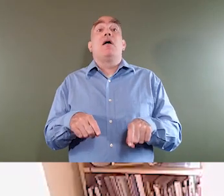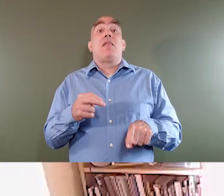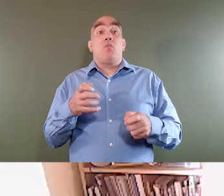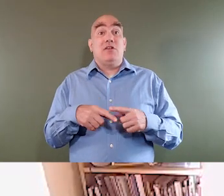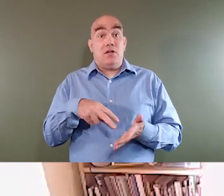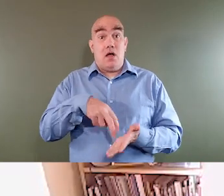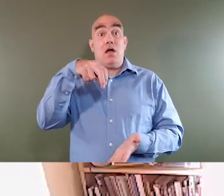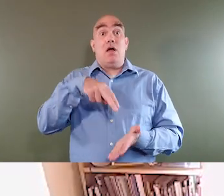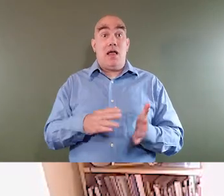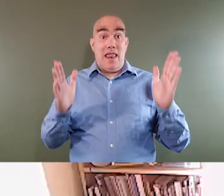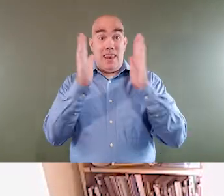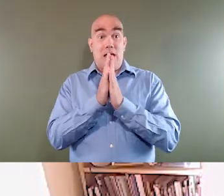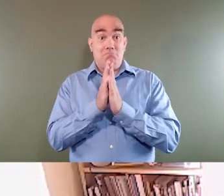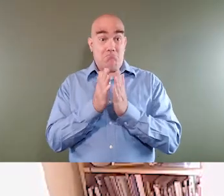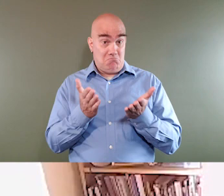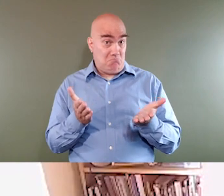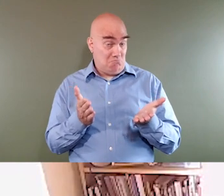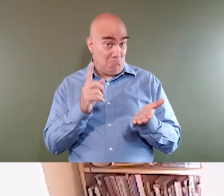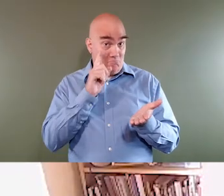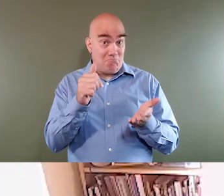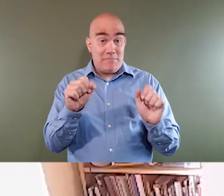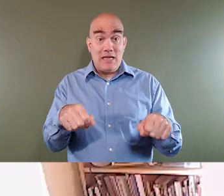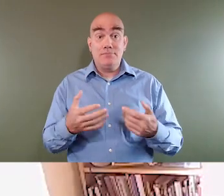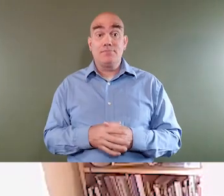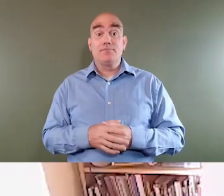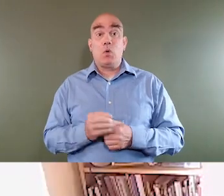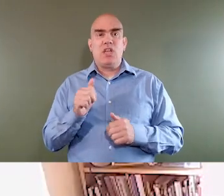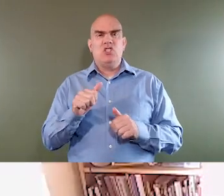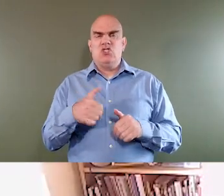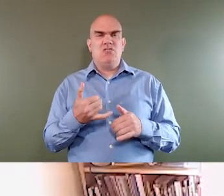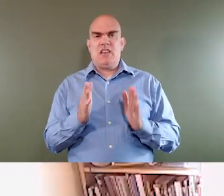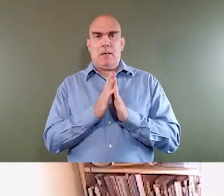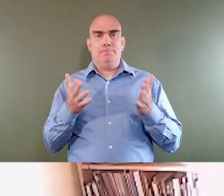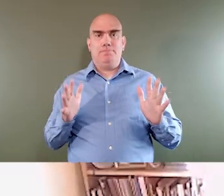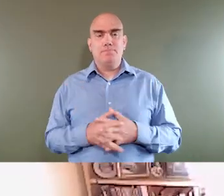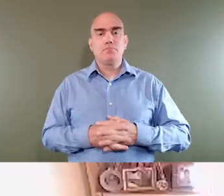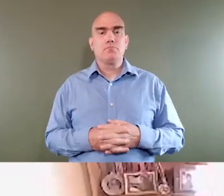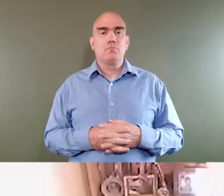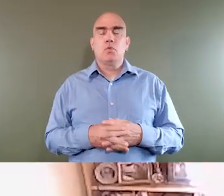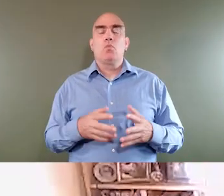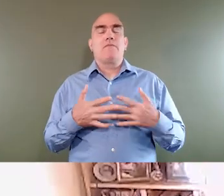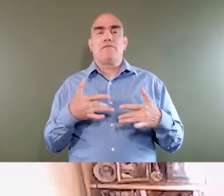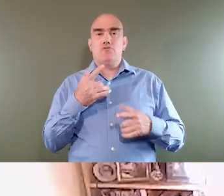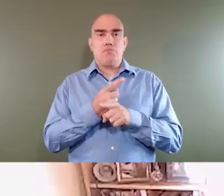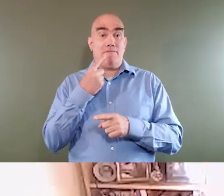jump and a clap at the top, you can do that too. Or you can just stay with the clap. Okay, so whatever feels right for